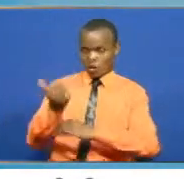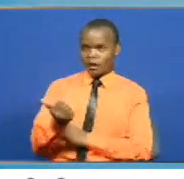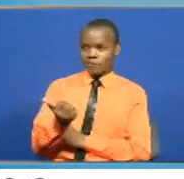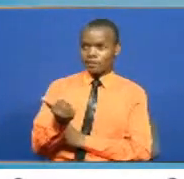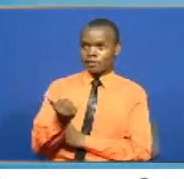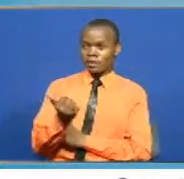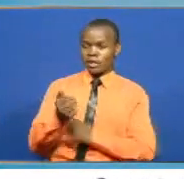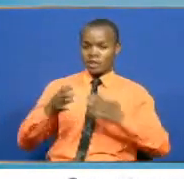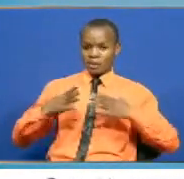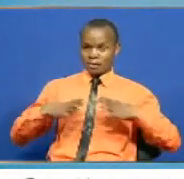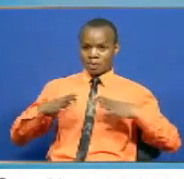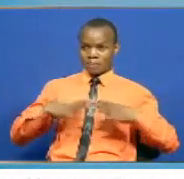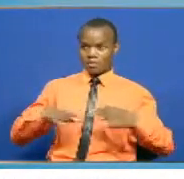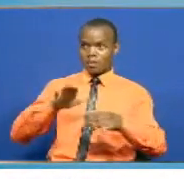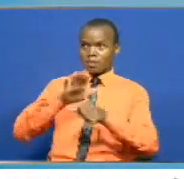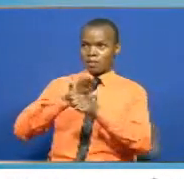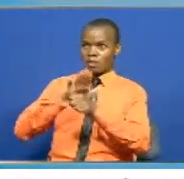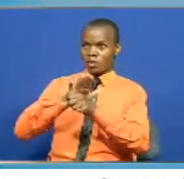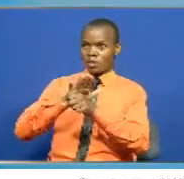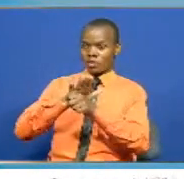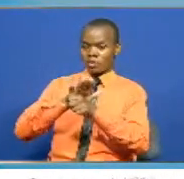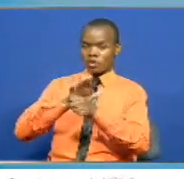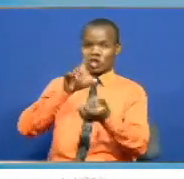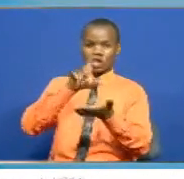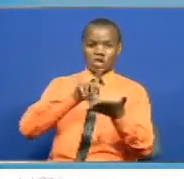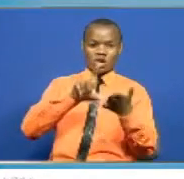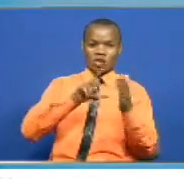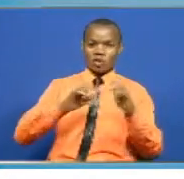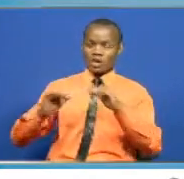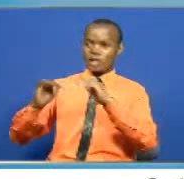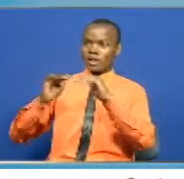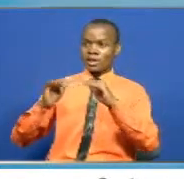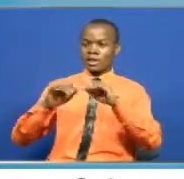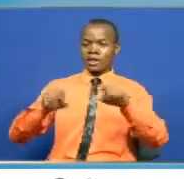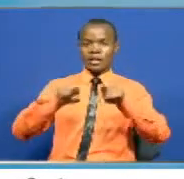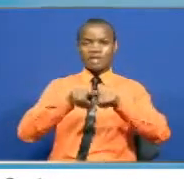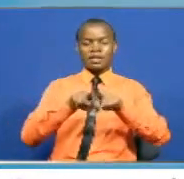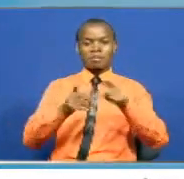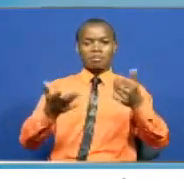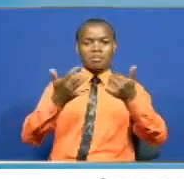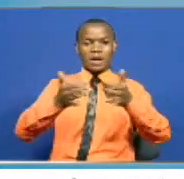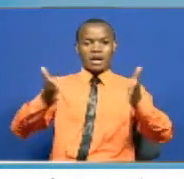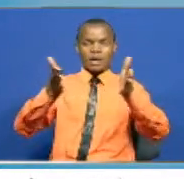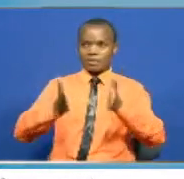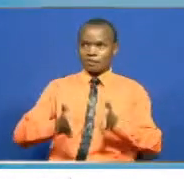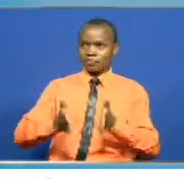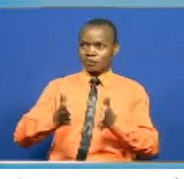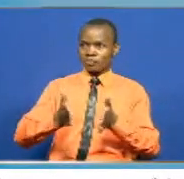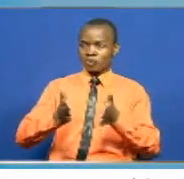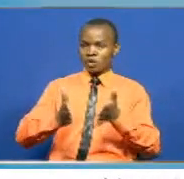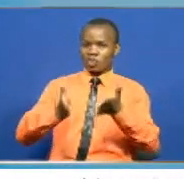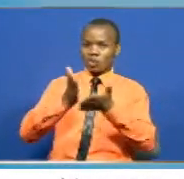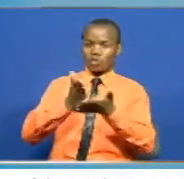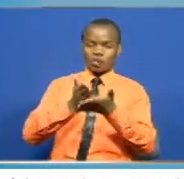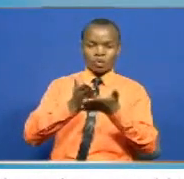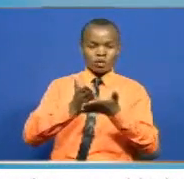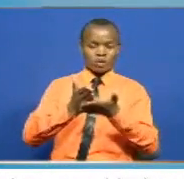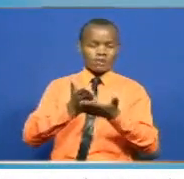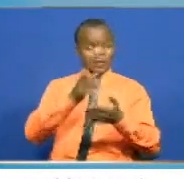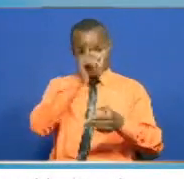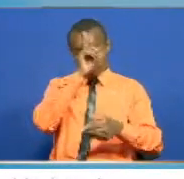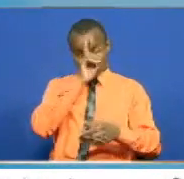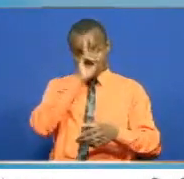A lot of people are glued to our local leagues. A lot of our local league players are taking basketball serious.